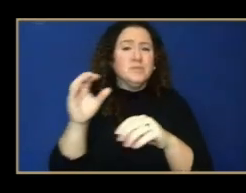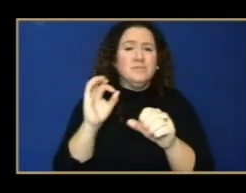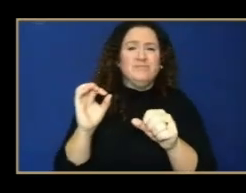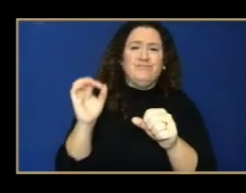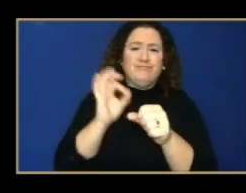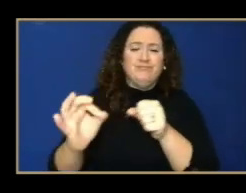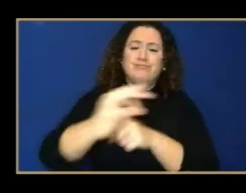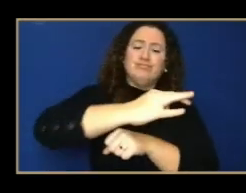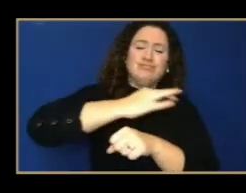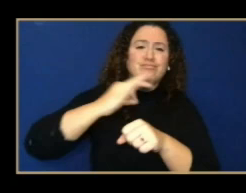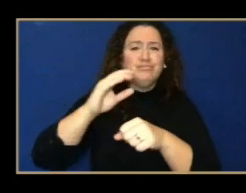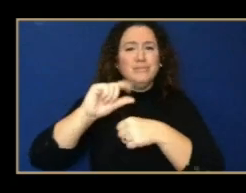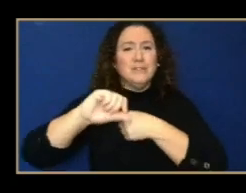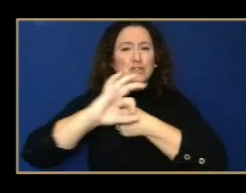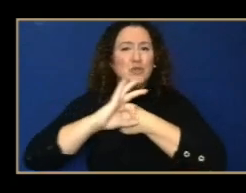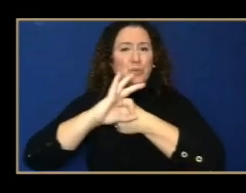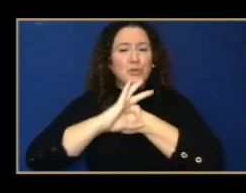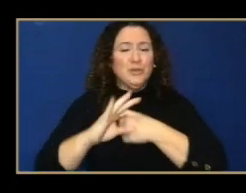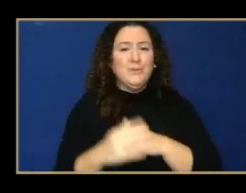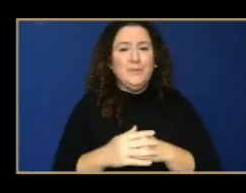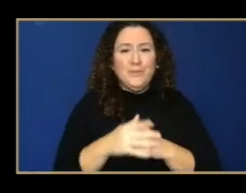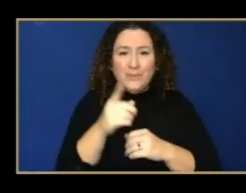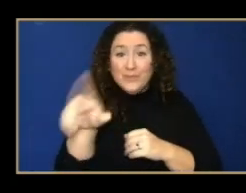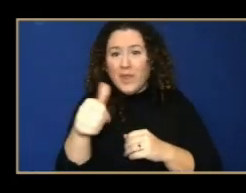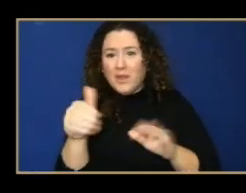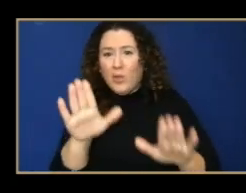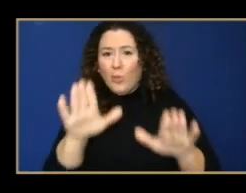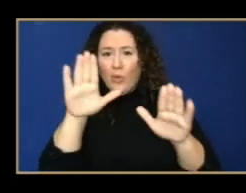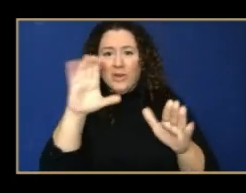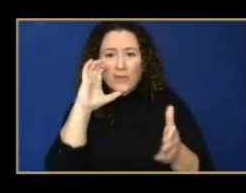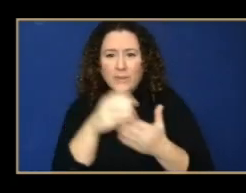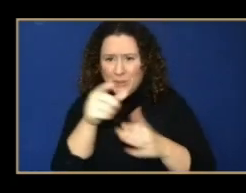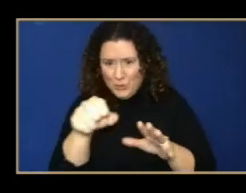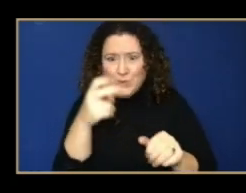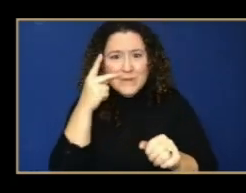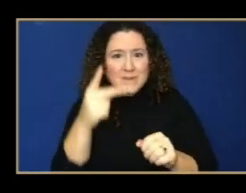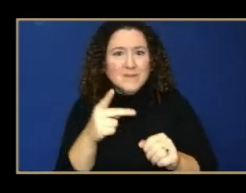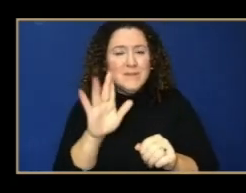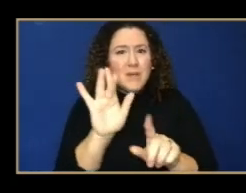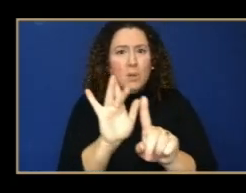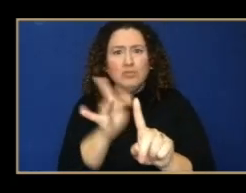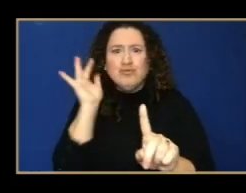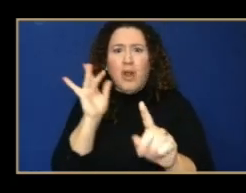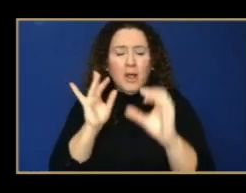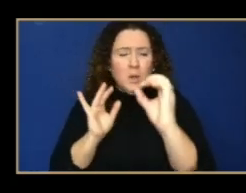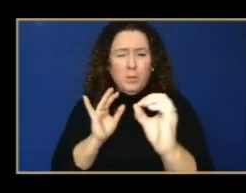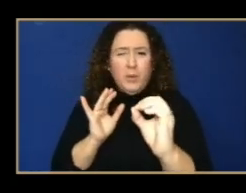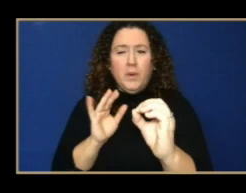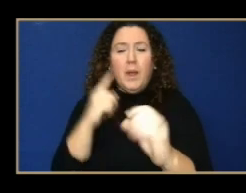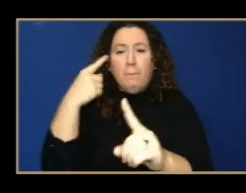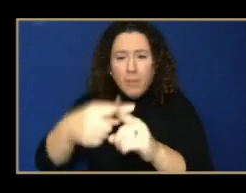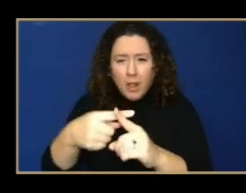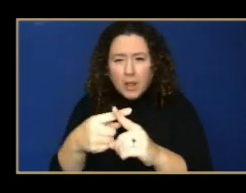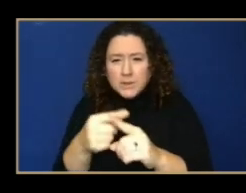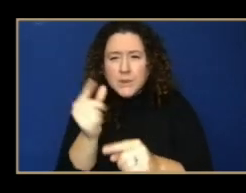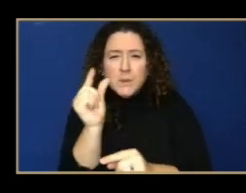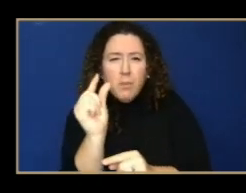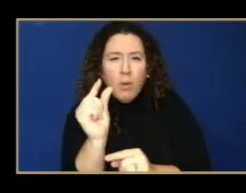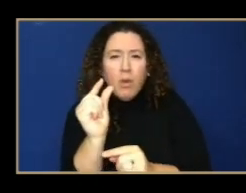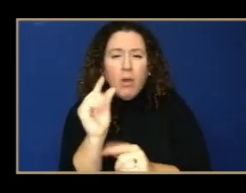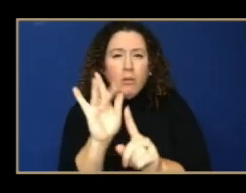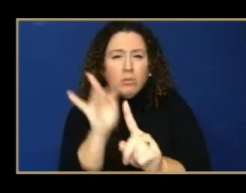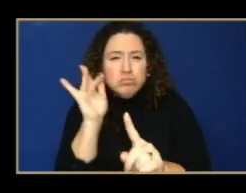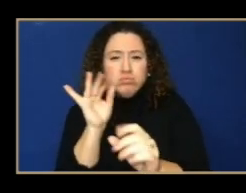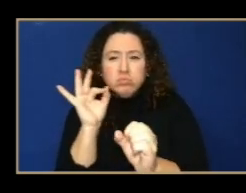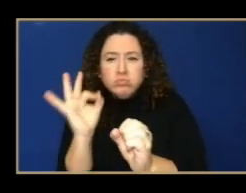there. Here's another great shot that shows the four moons of Jupiter, the faint spots with Jupiter at the center, and then you